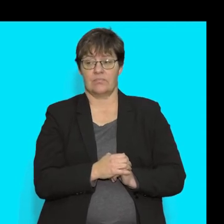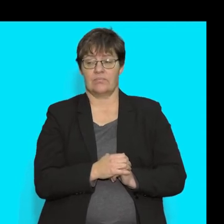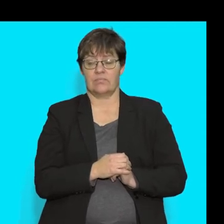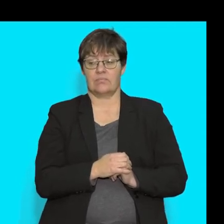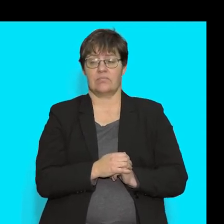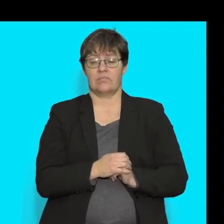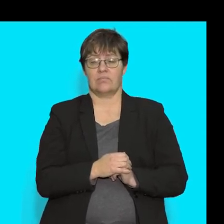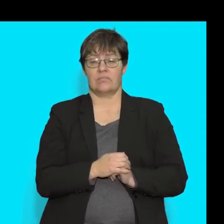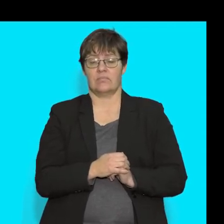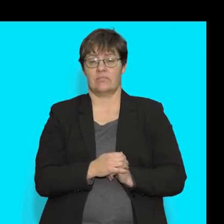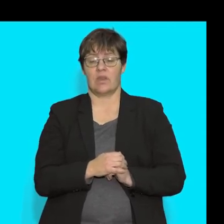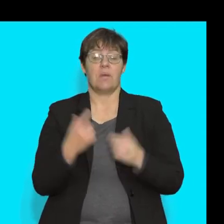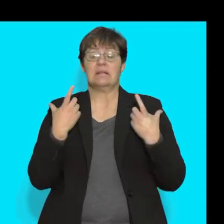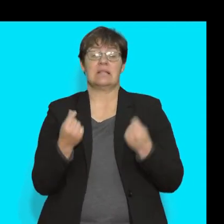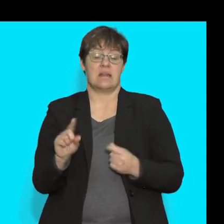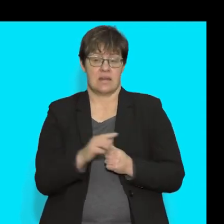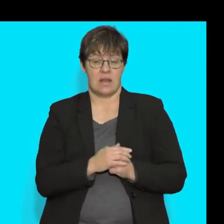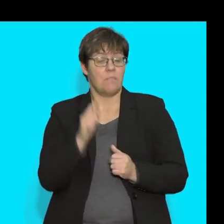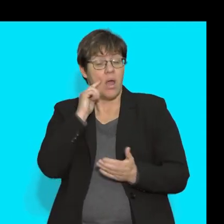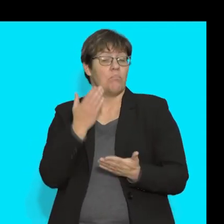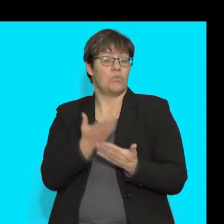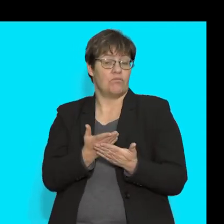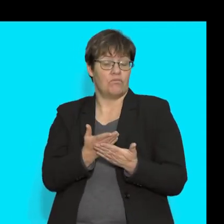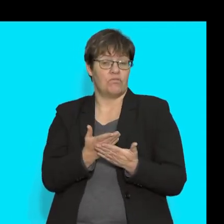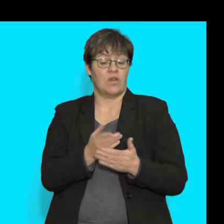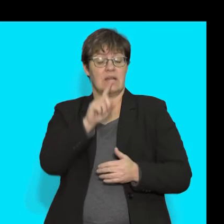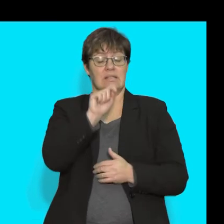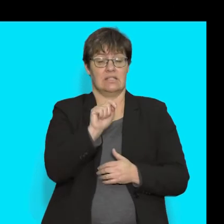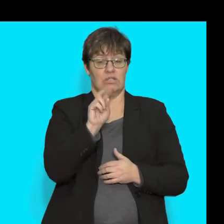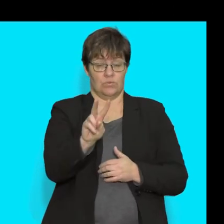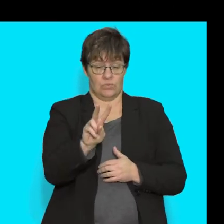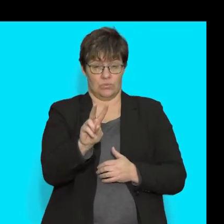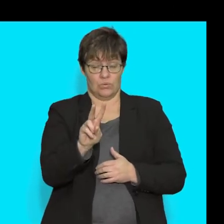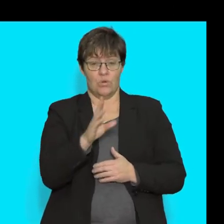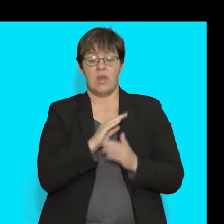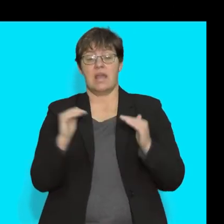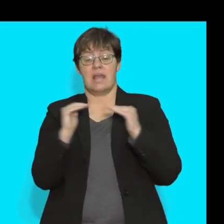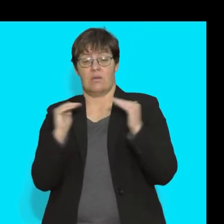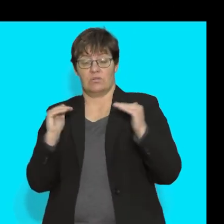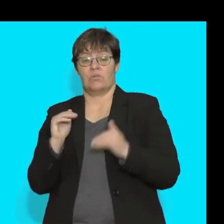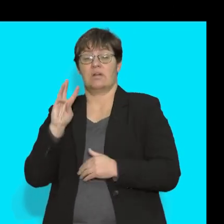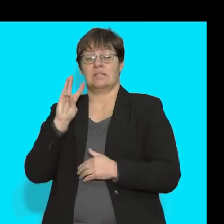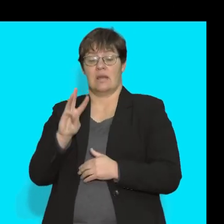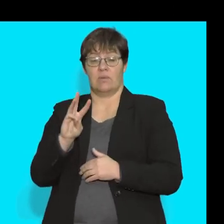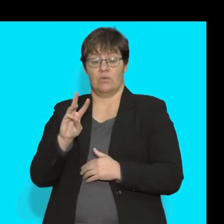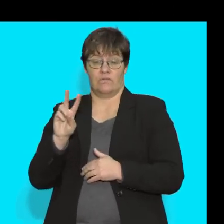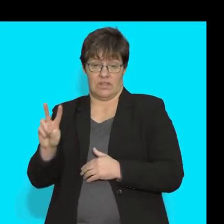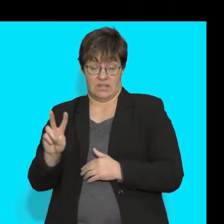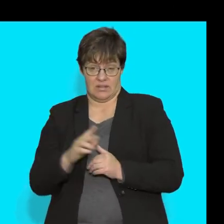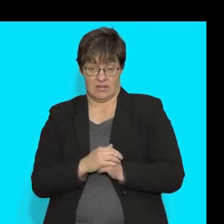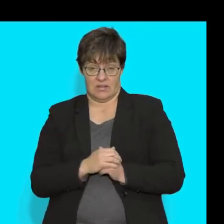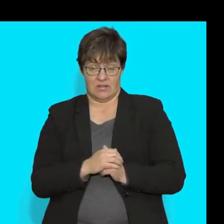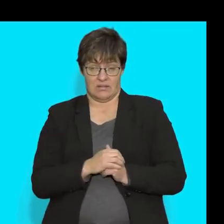And then now what have I done? I've proven that TU is equals to